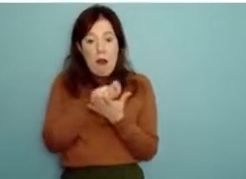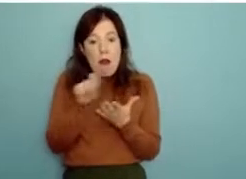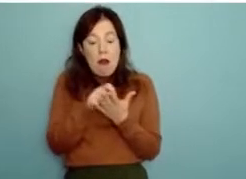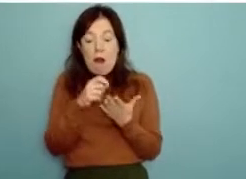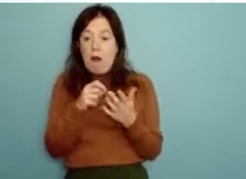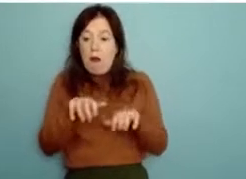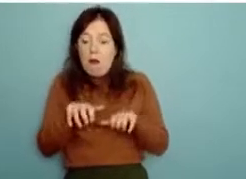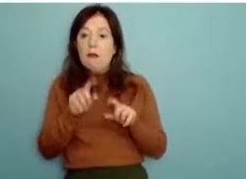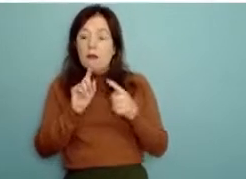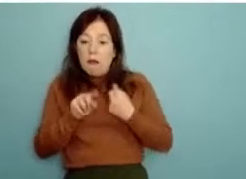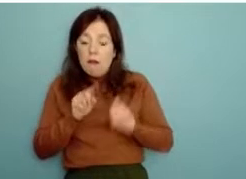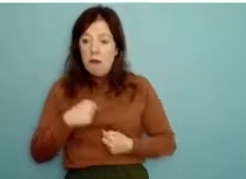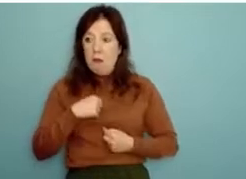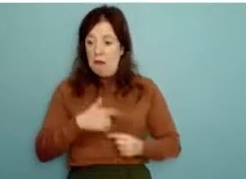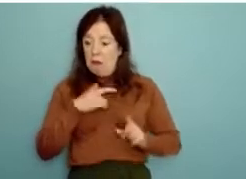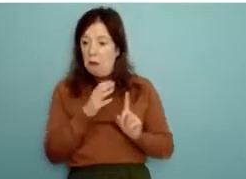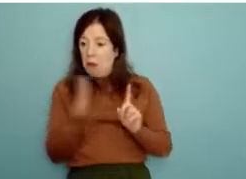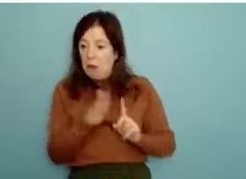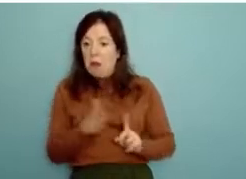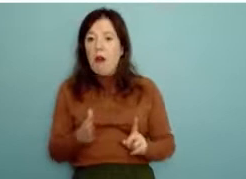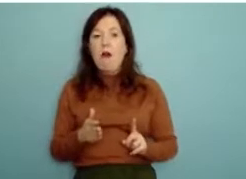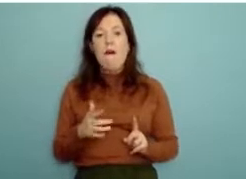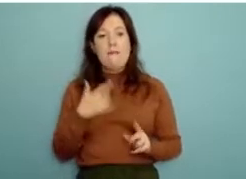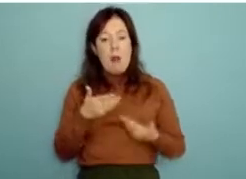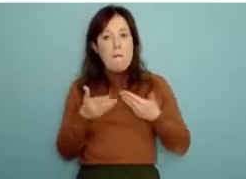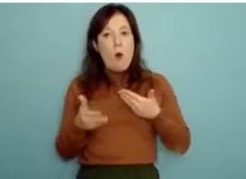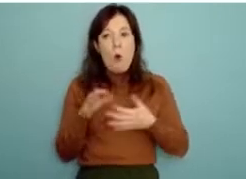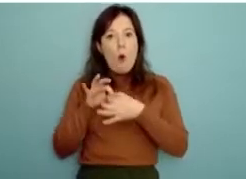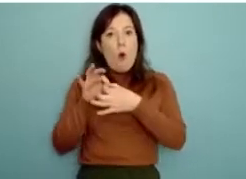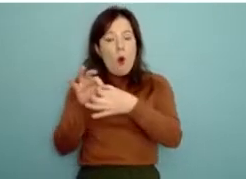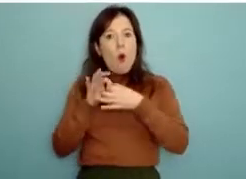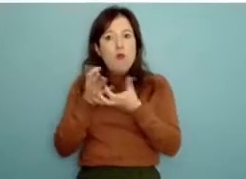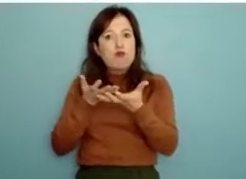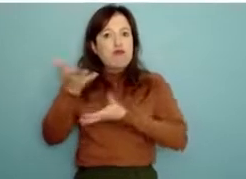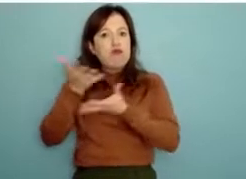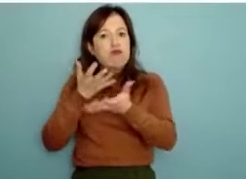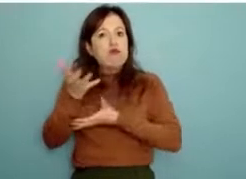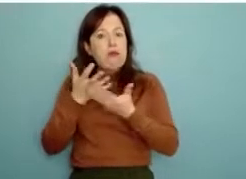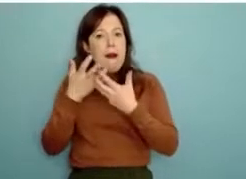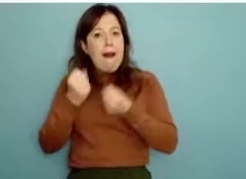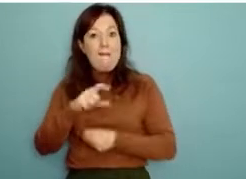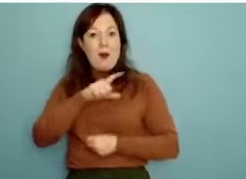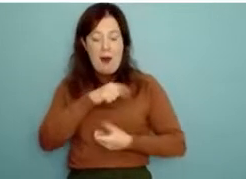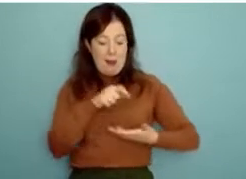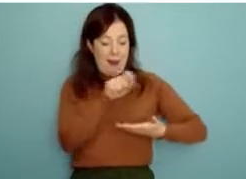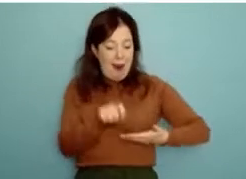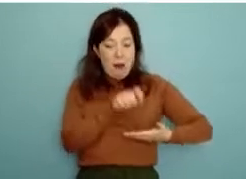say, for discussing what was important to the service user. So people valued that opportunity to